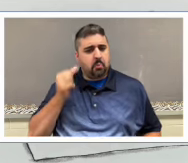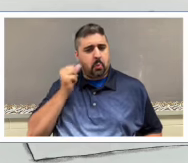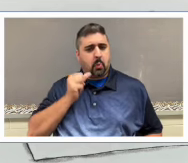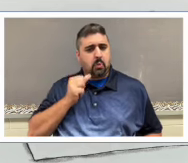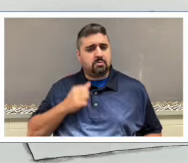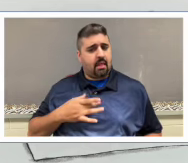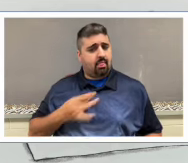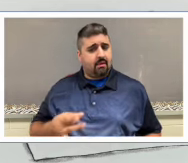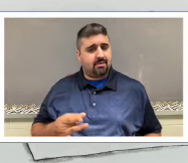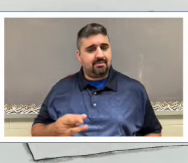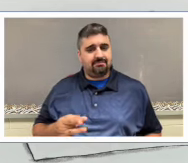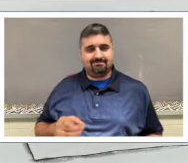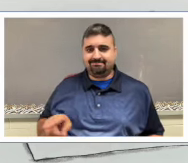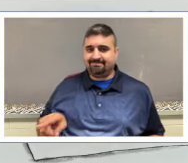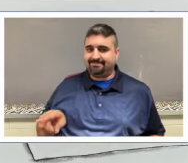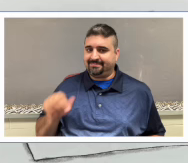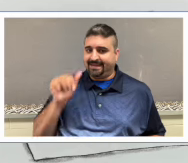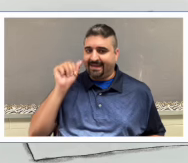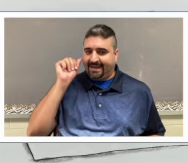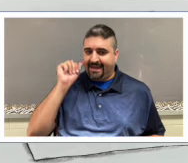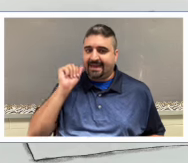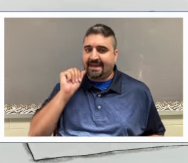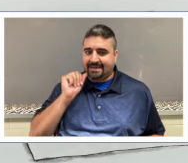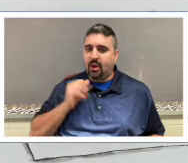I would like Annie if I liked girls.